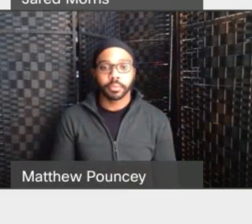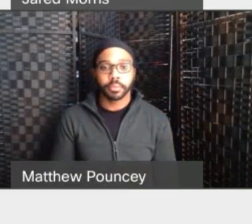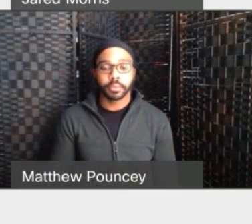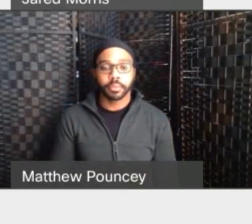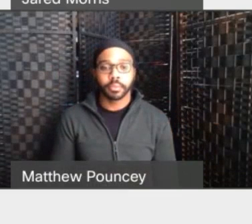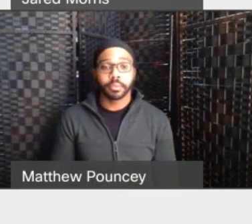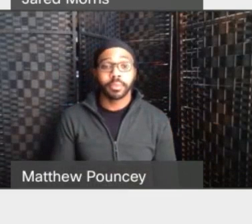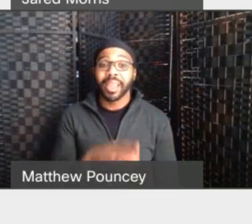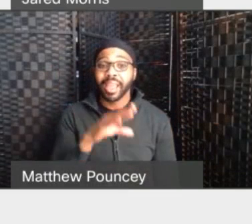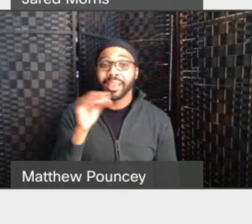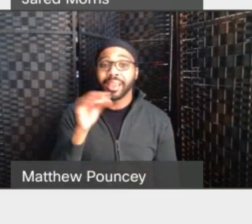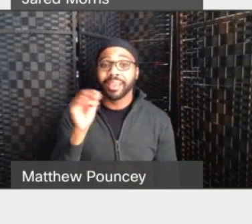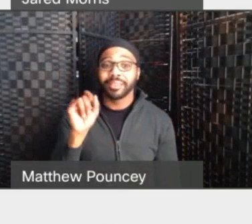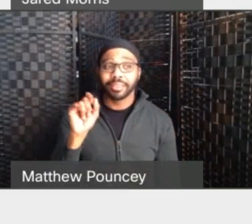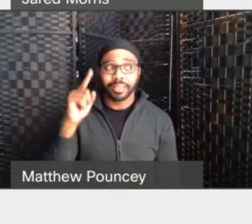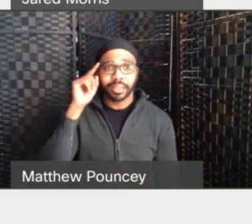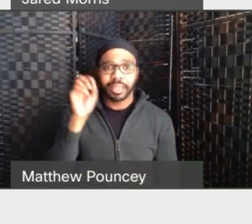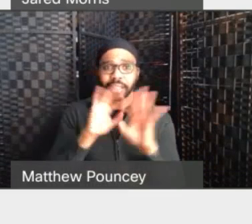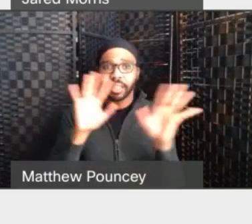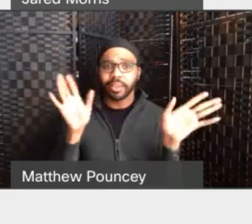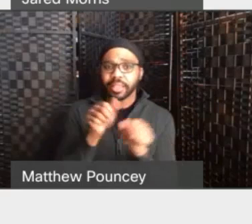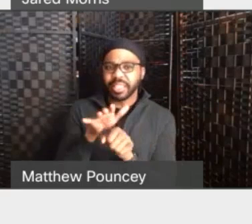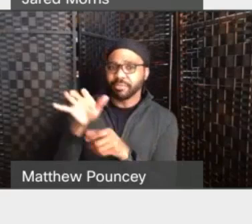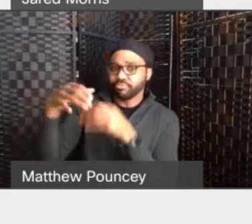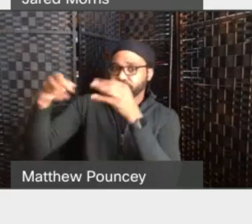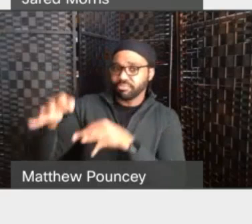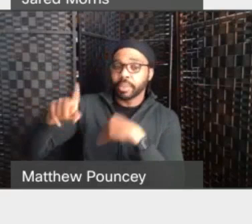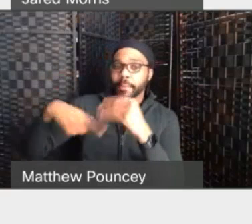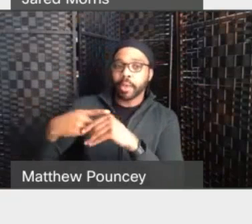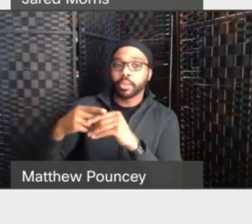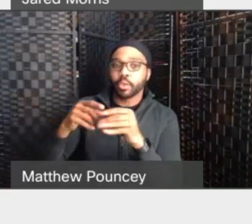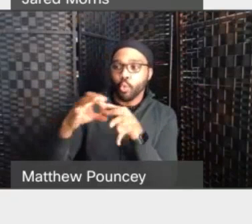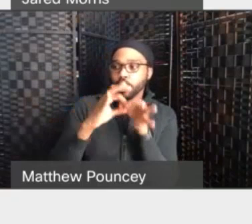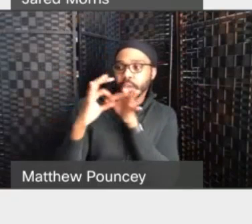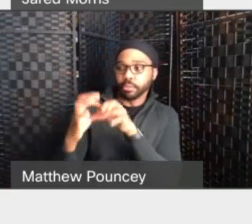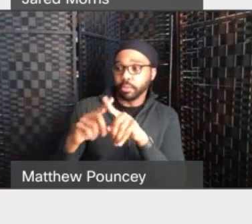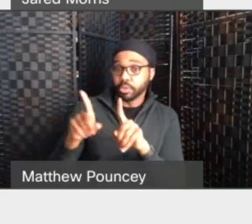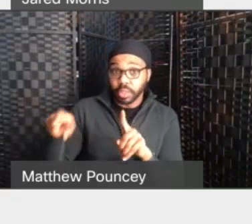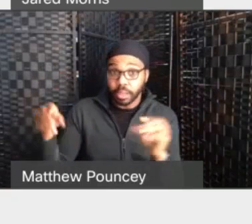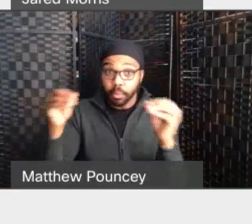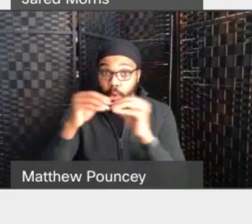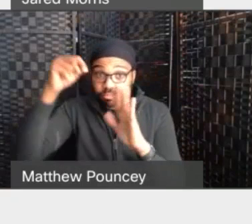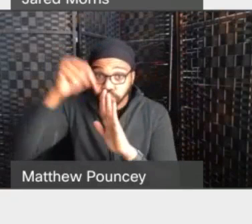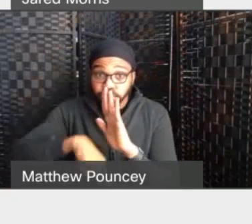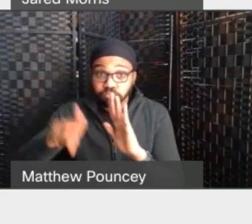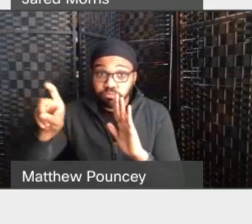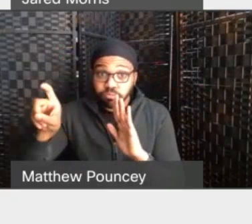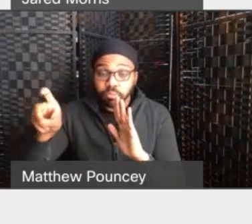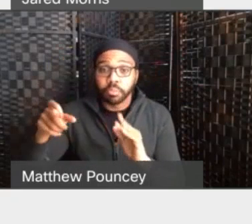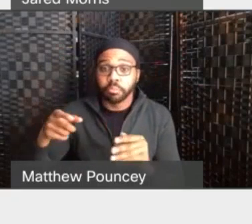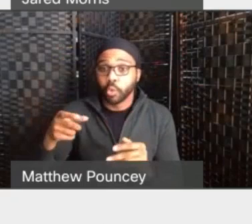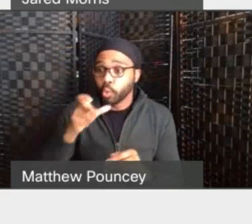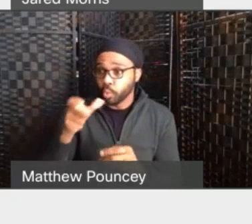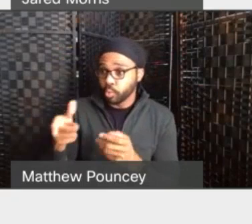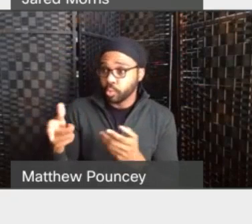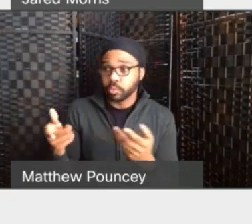And I think that's clear enough about the coordination. But if there's any clarity that anyone else who's a panelist